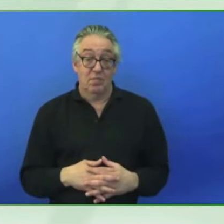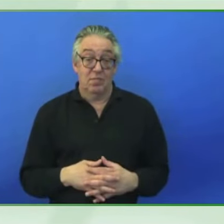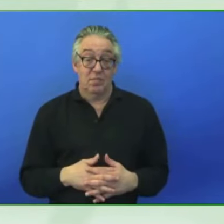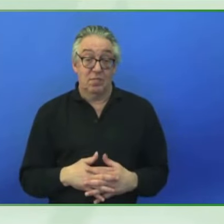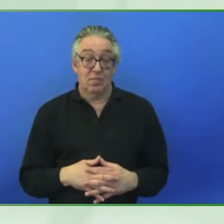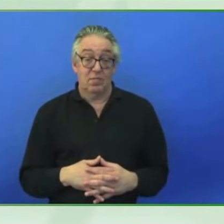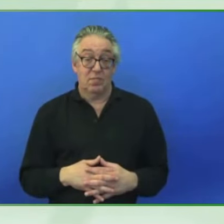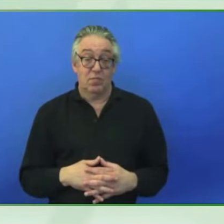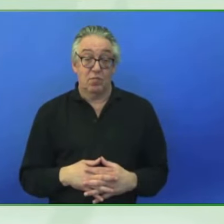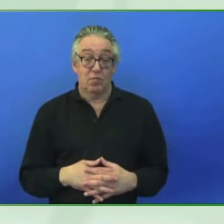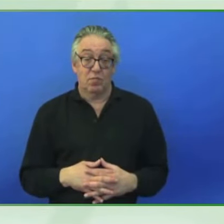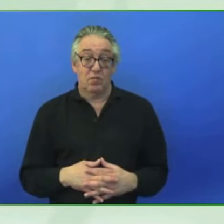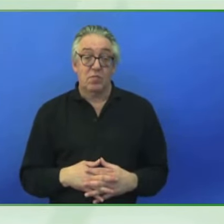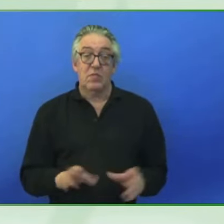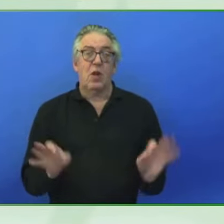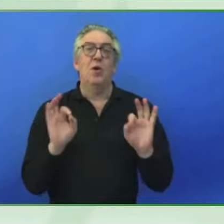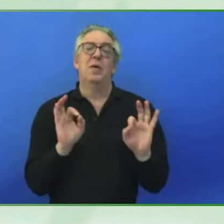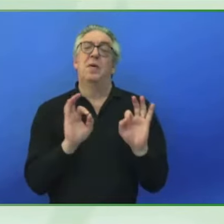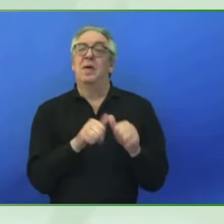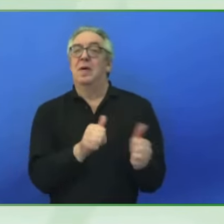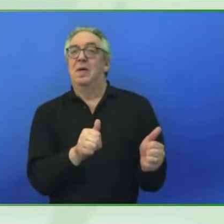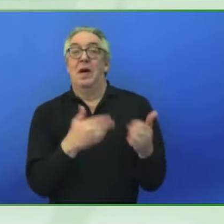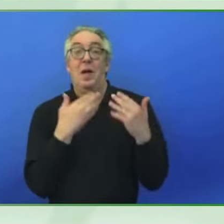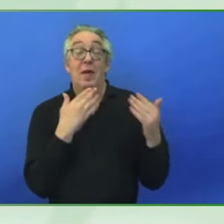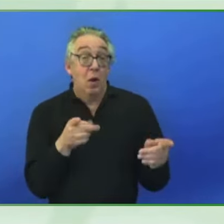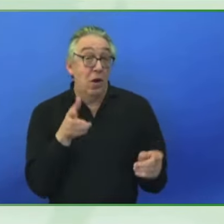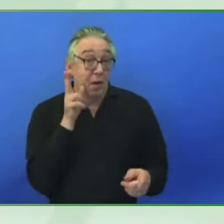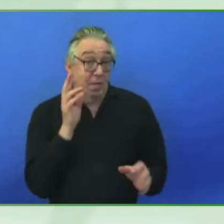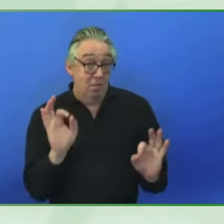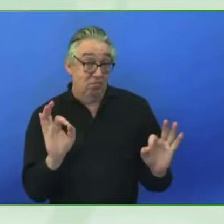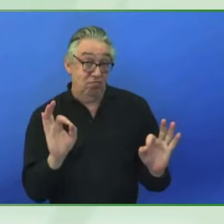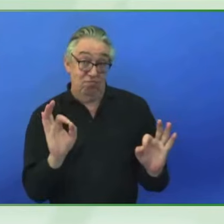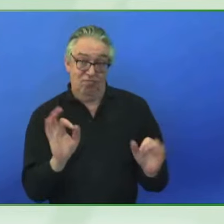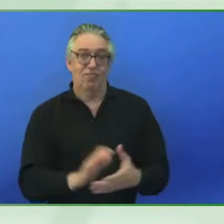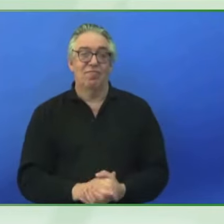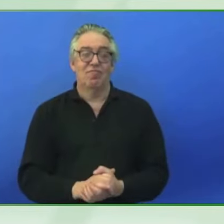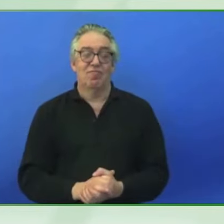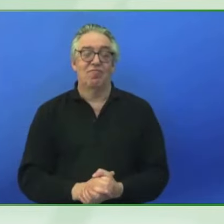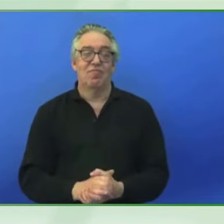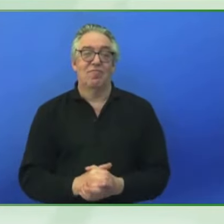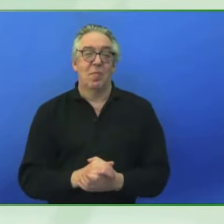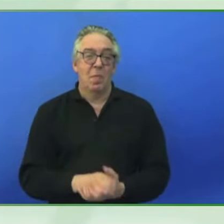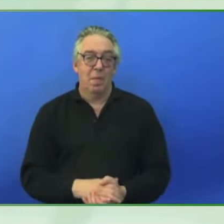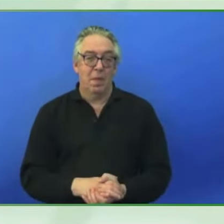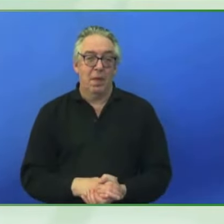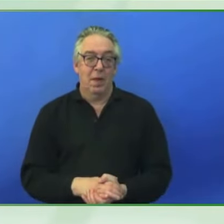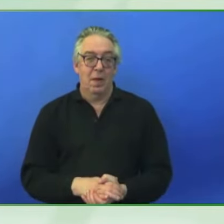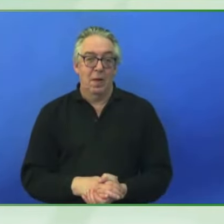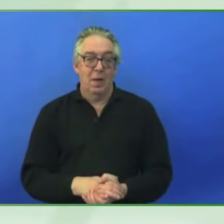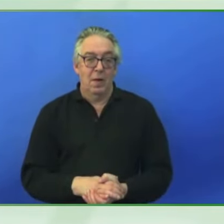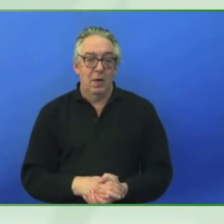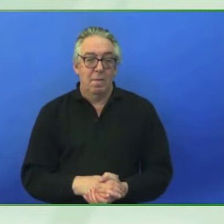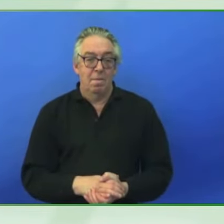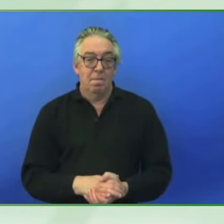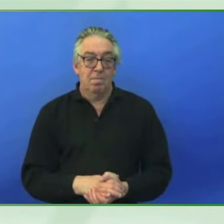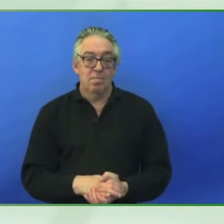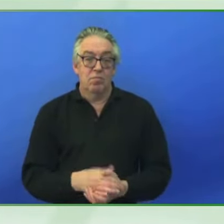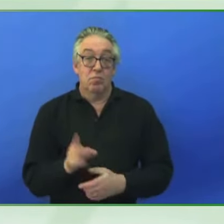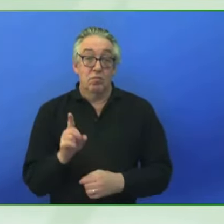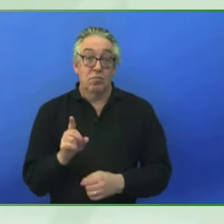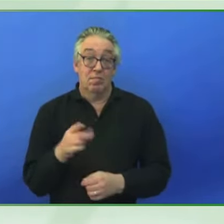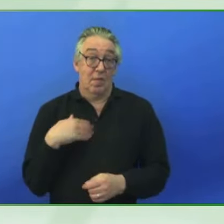Fantastic. Thank you so much. Can you hear me okay? All right. There is a set of slides if you'd like to bring them